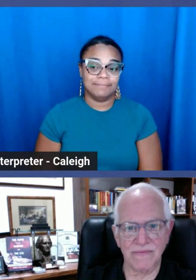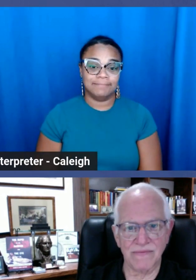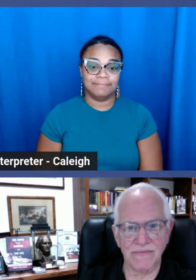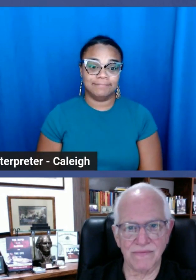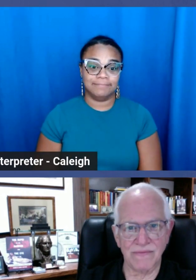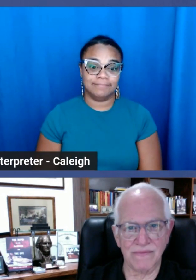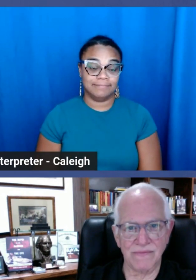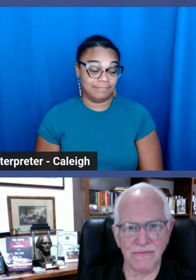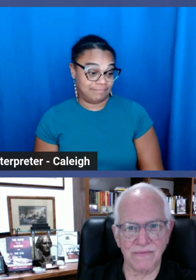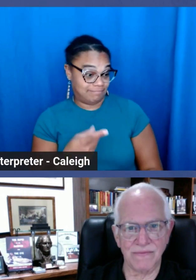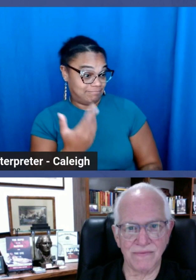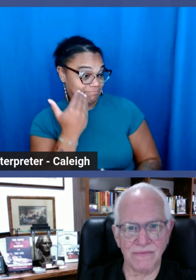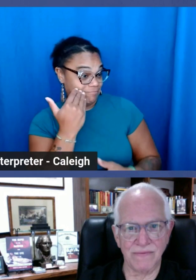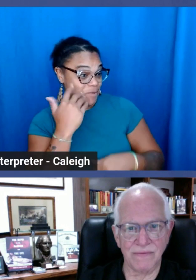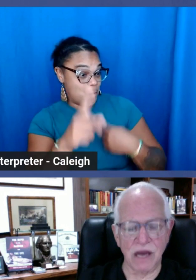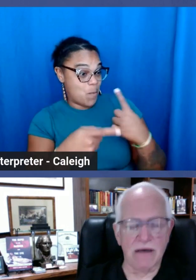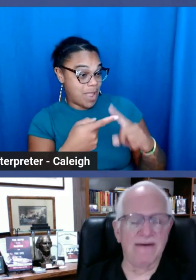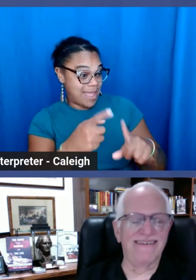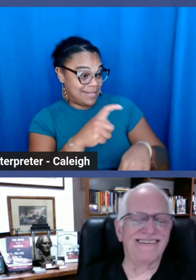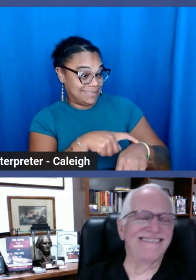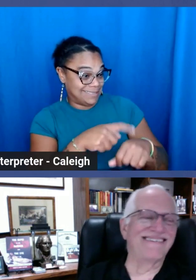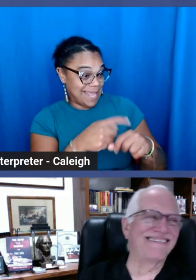have a timeline for that?